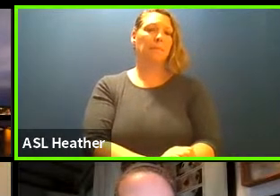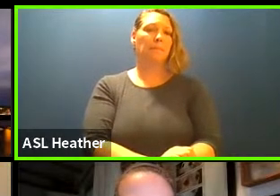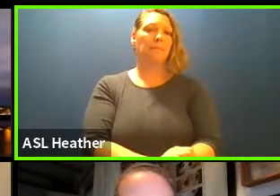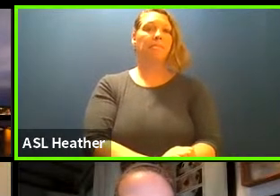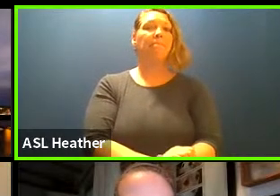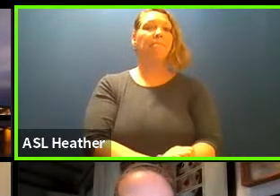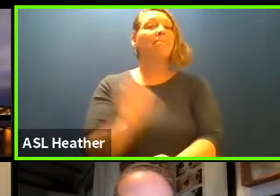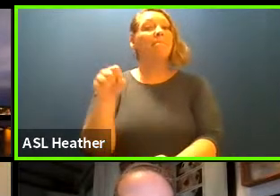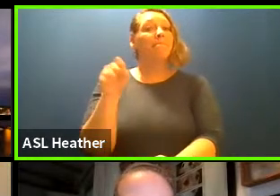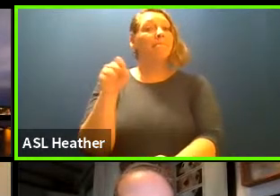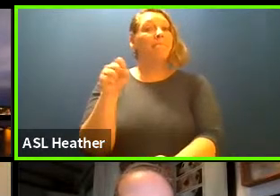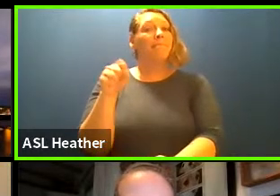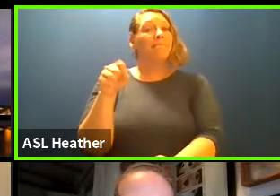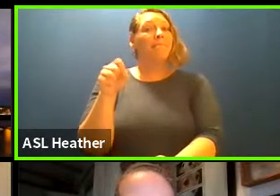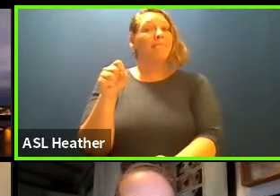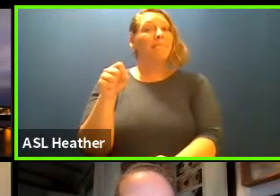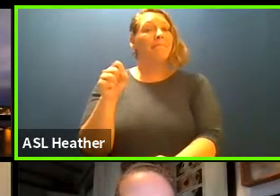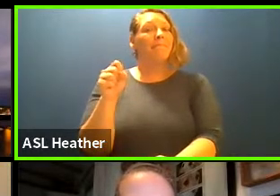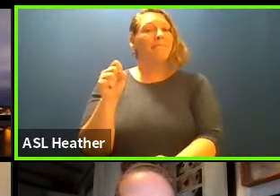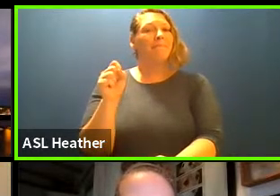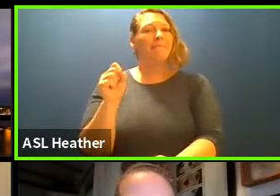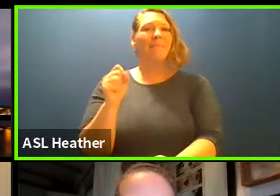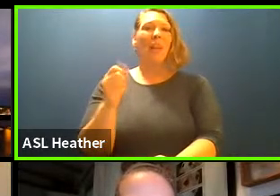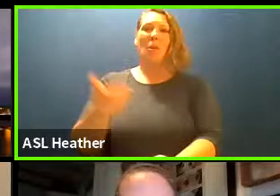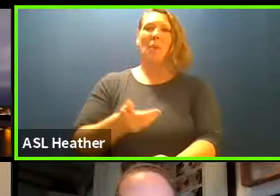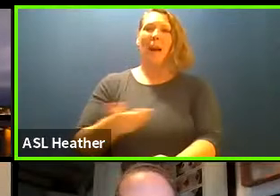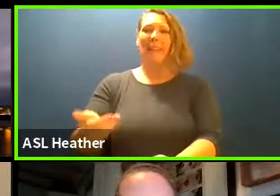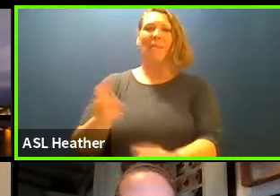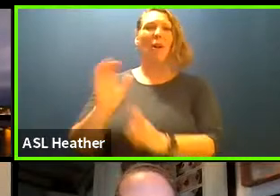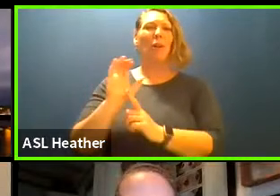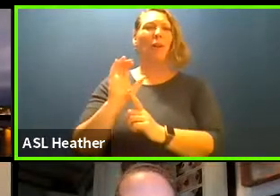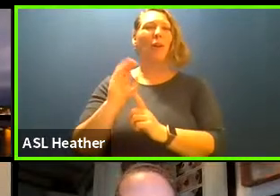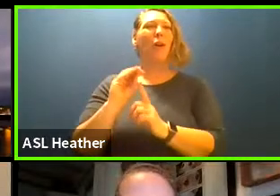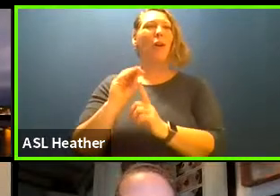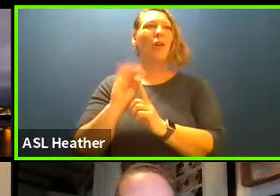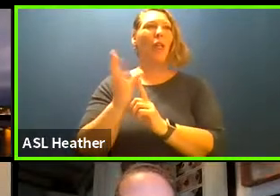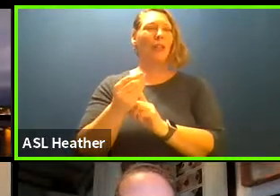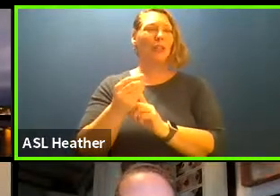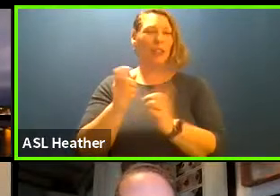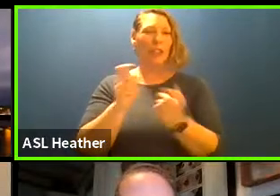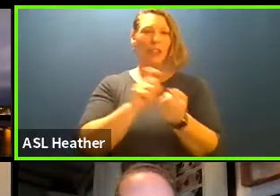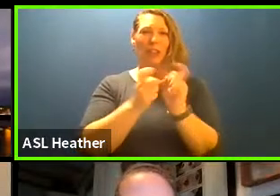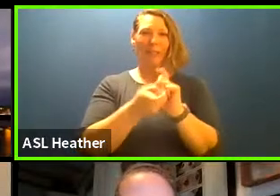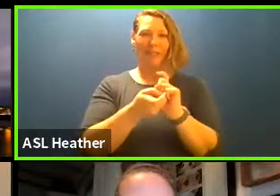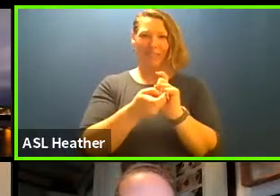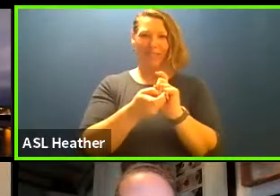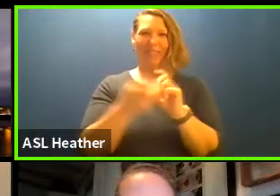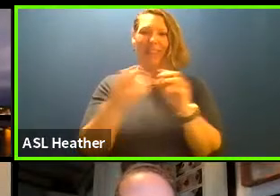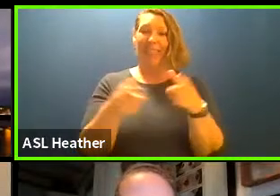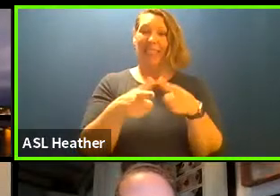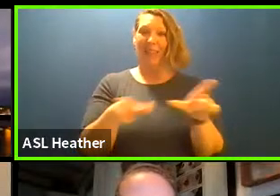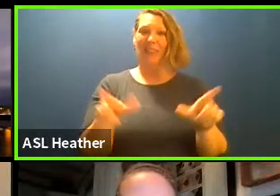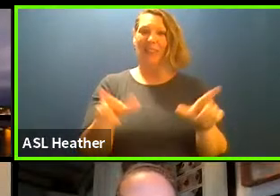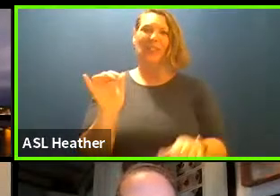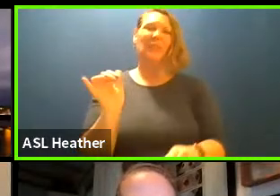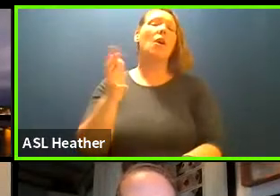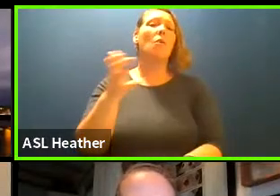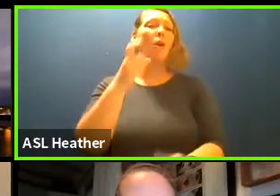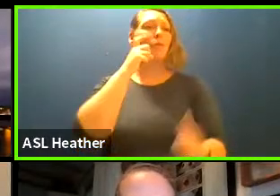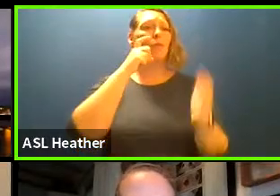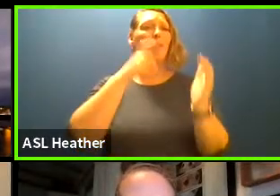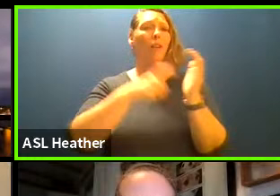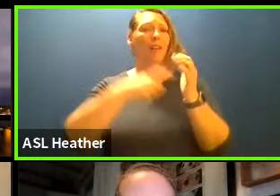Yes, I welcome our culture shift, and language helps culture shift. I also want to acknowledge that